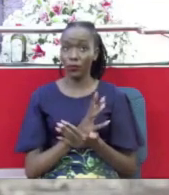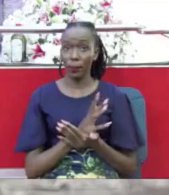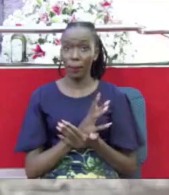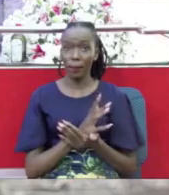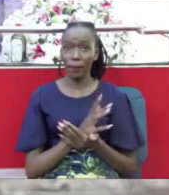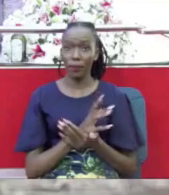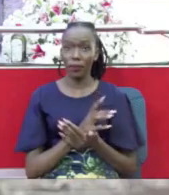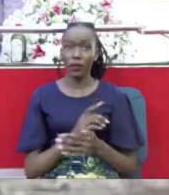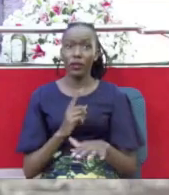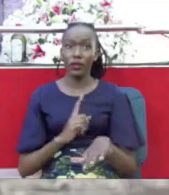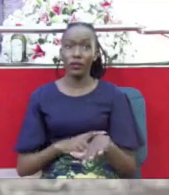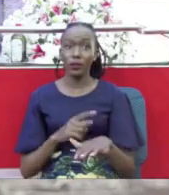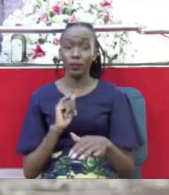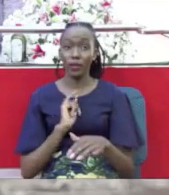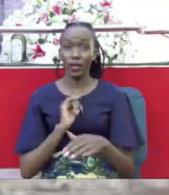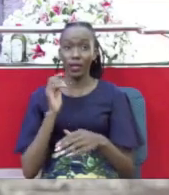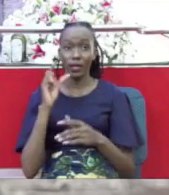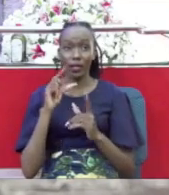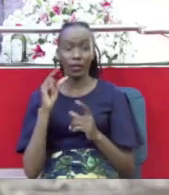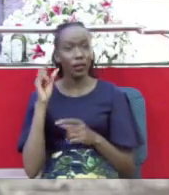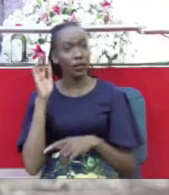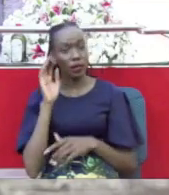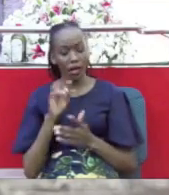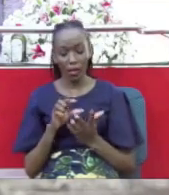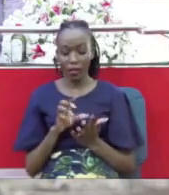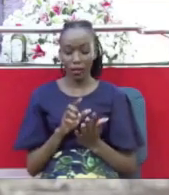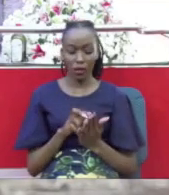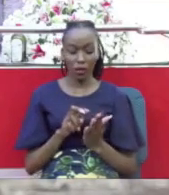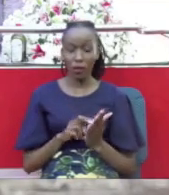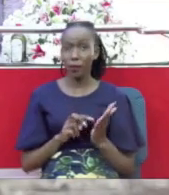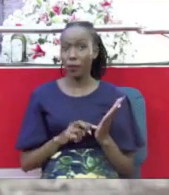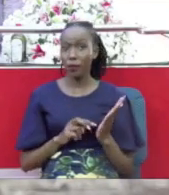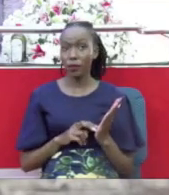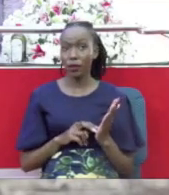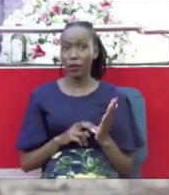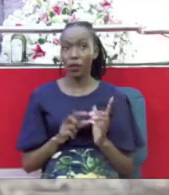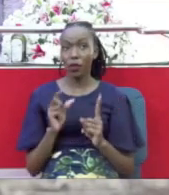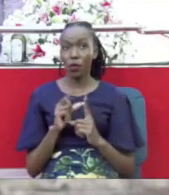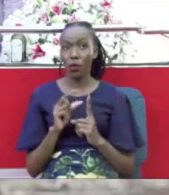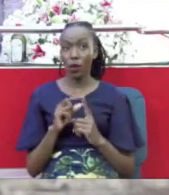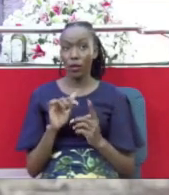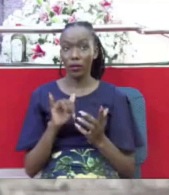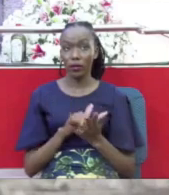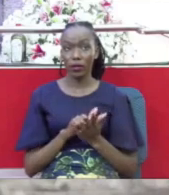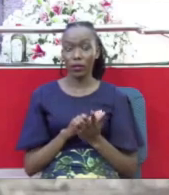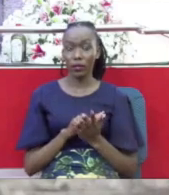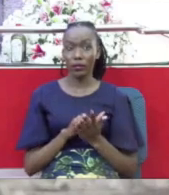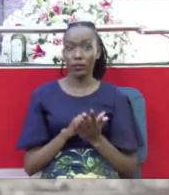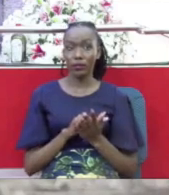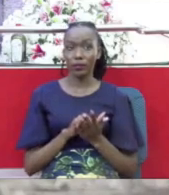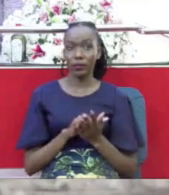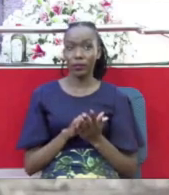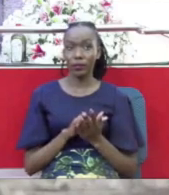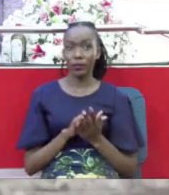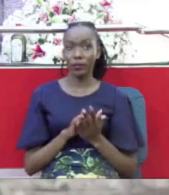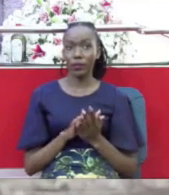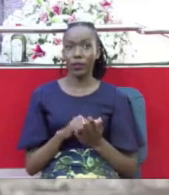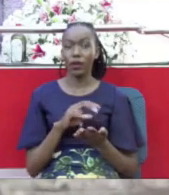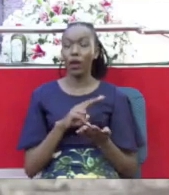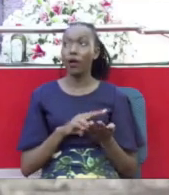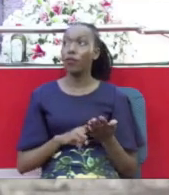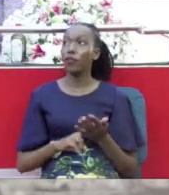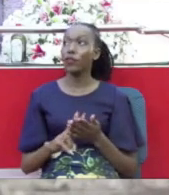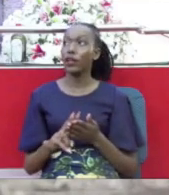When I read that text, I have a problem with verse 10. You know the one I read